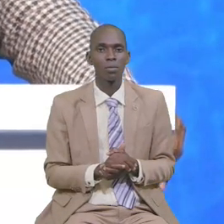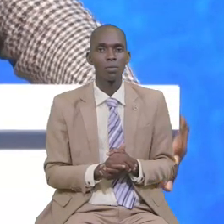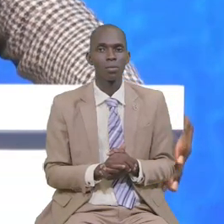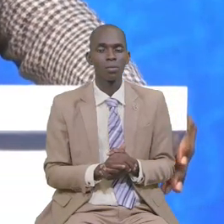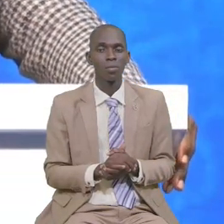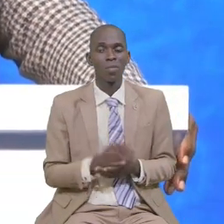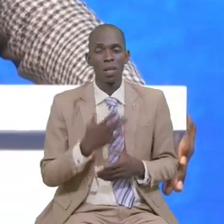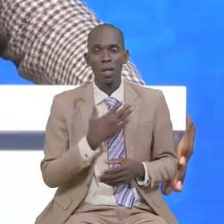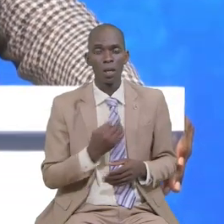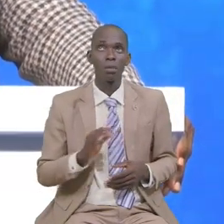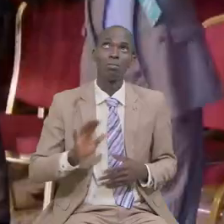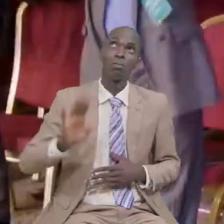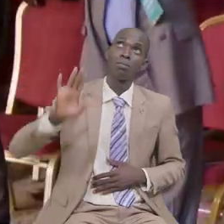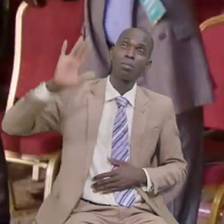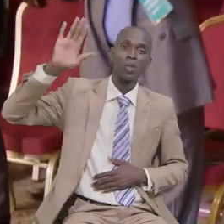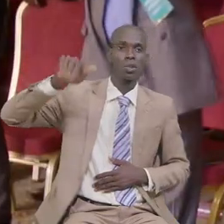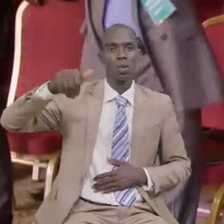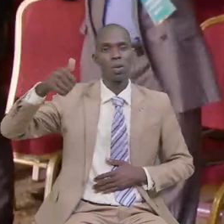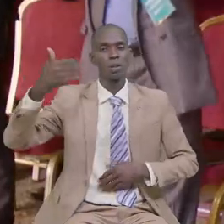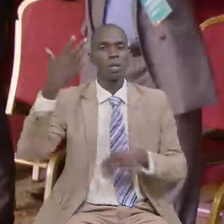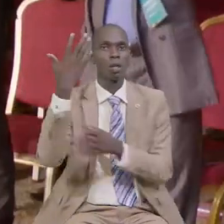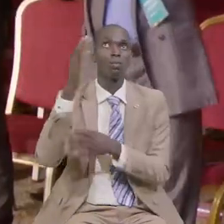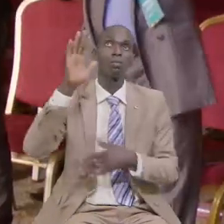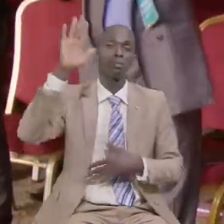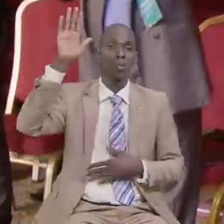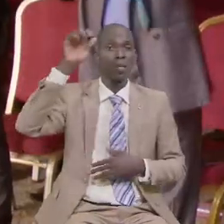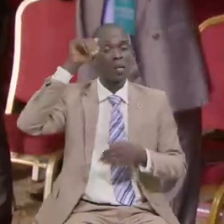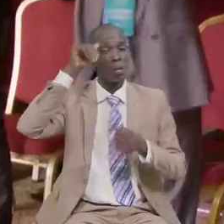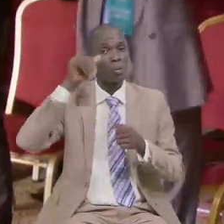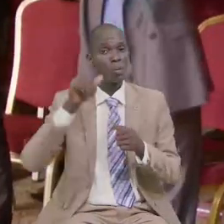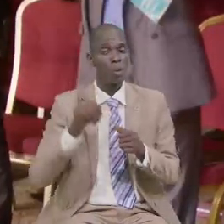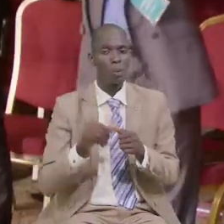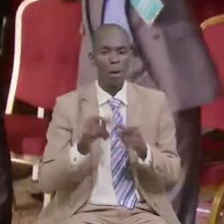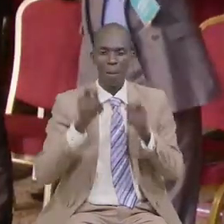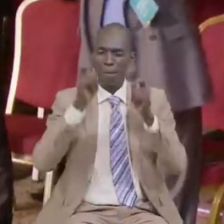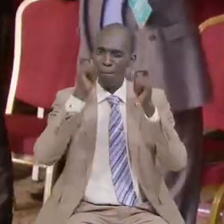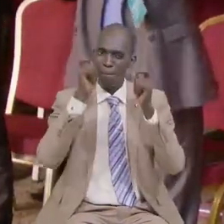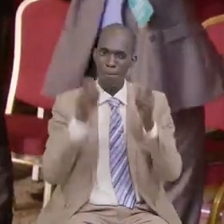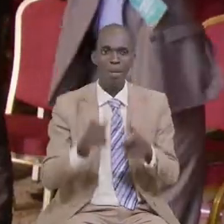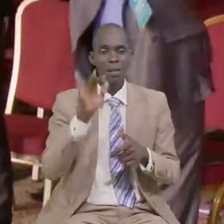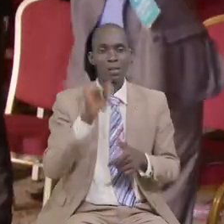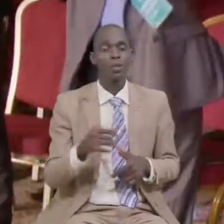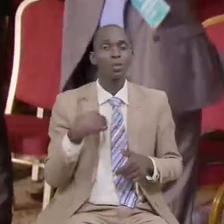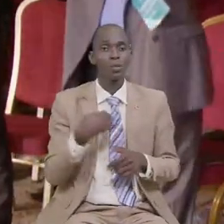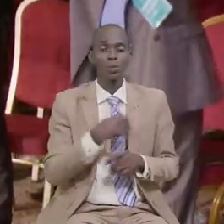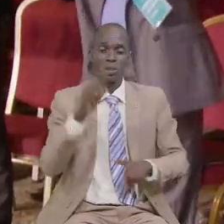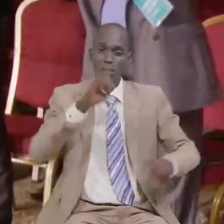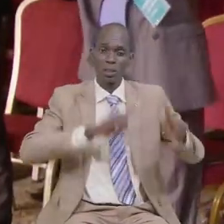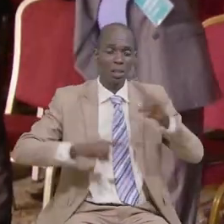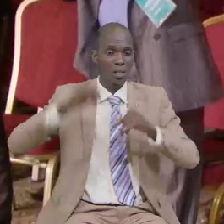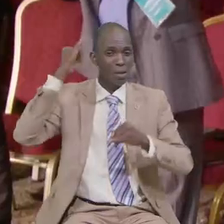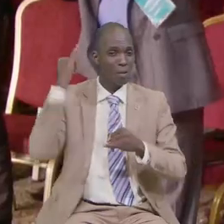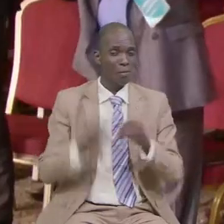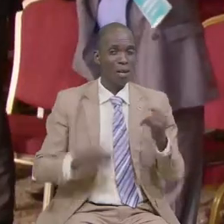And raise up the other hand. Remember, immediately we say the final amen, it